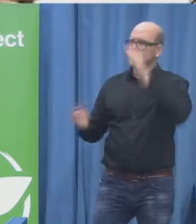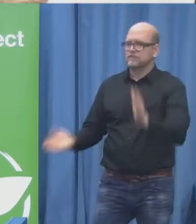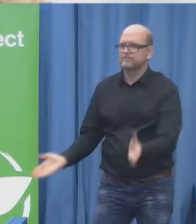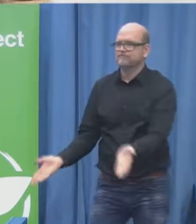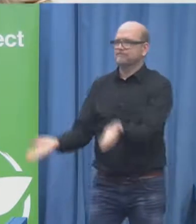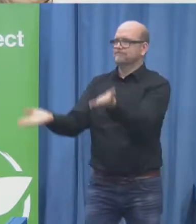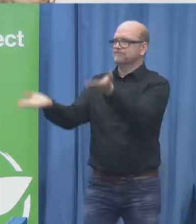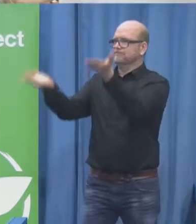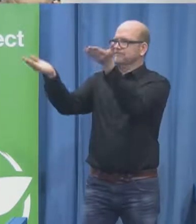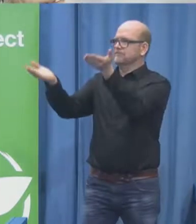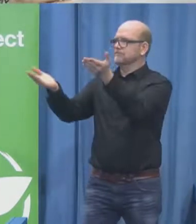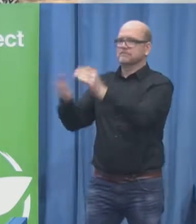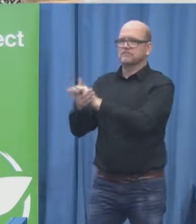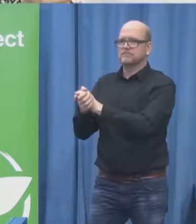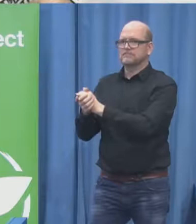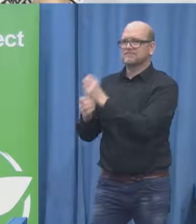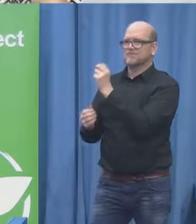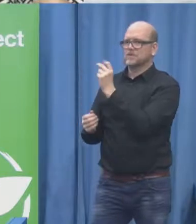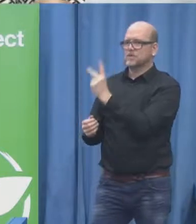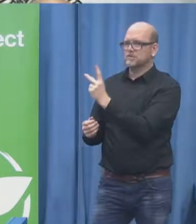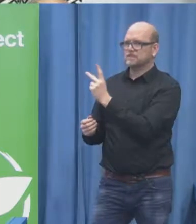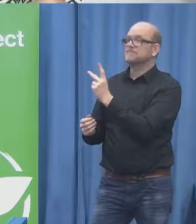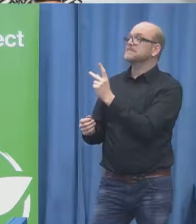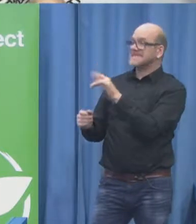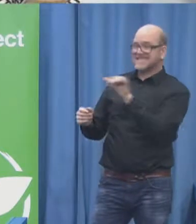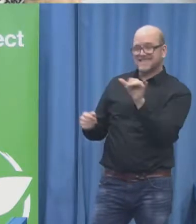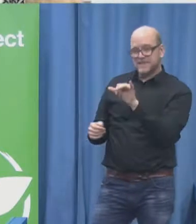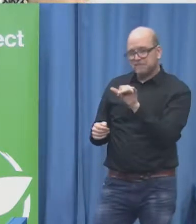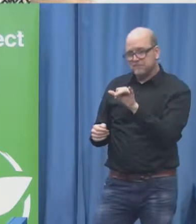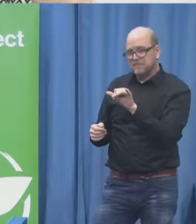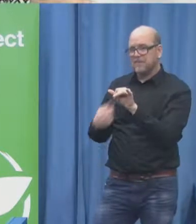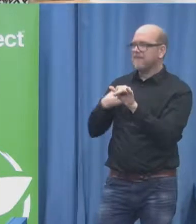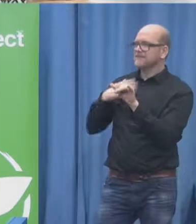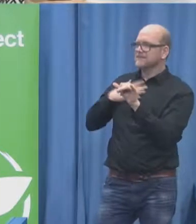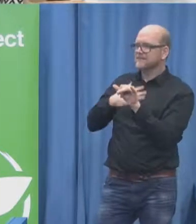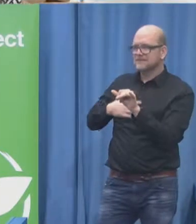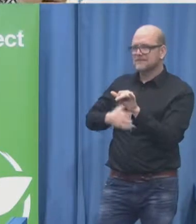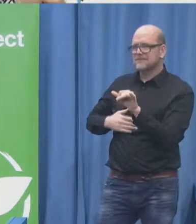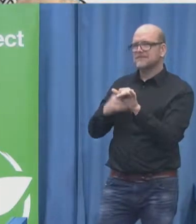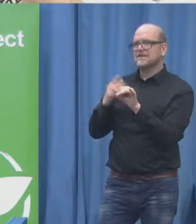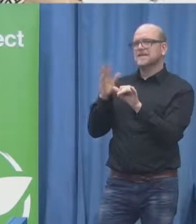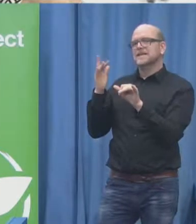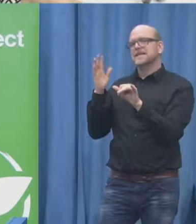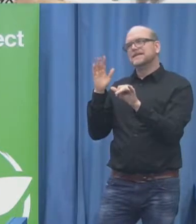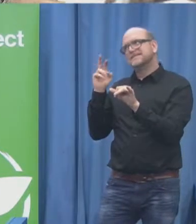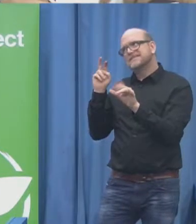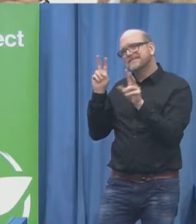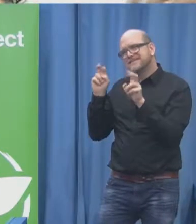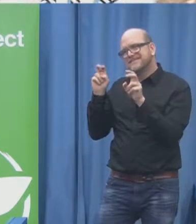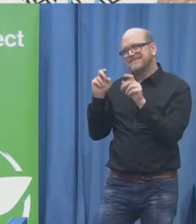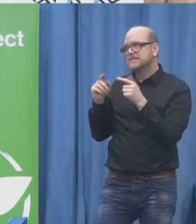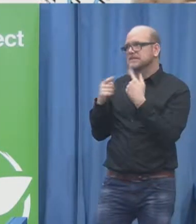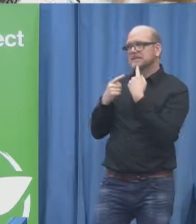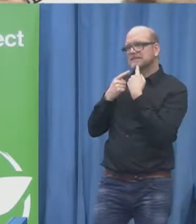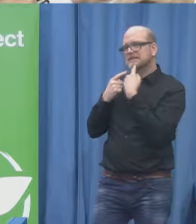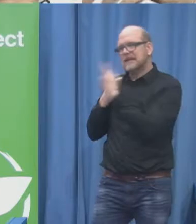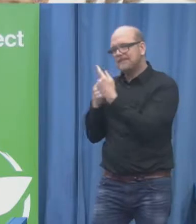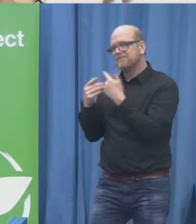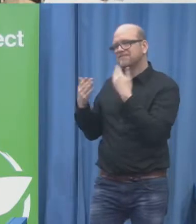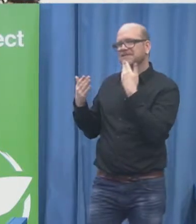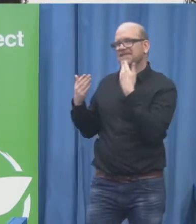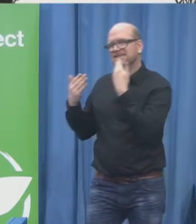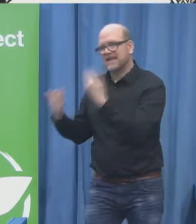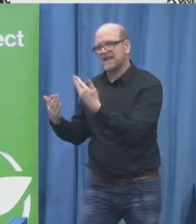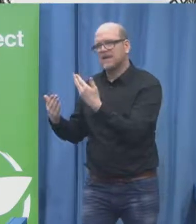really also would like now to express our gratitude. We understand that you will be, you have a new, nice office